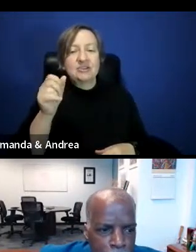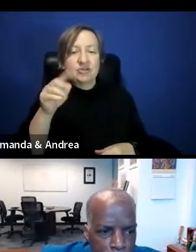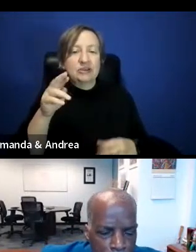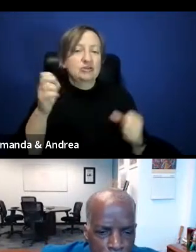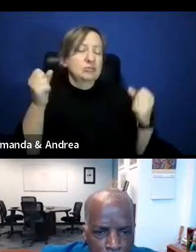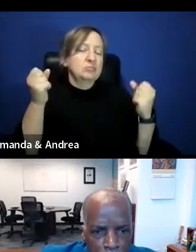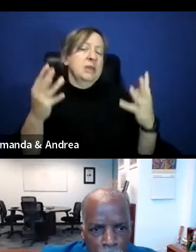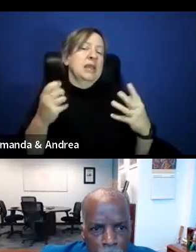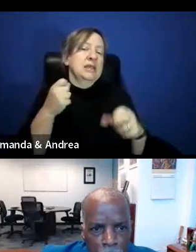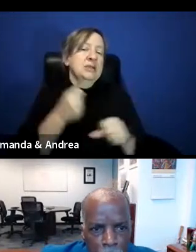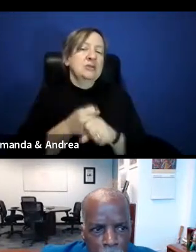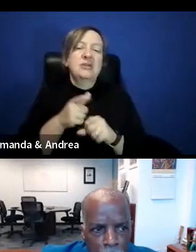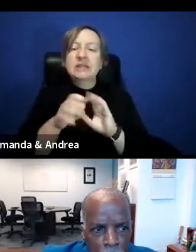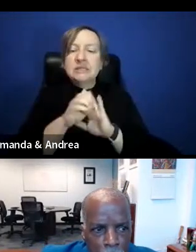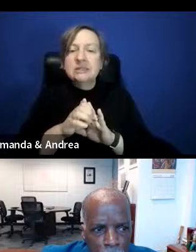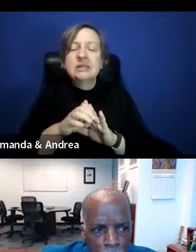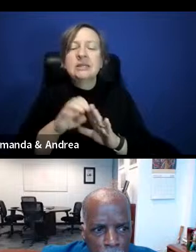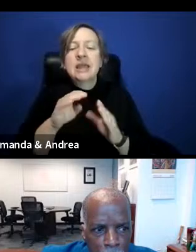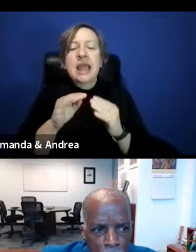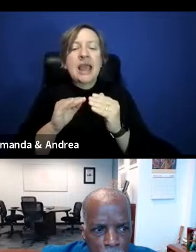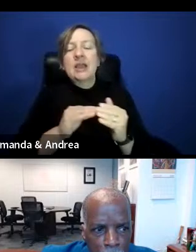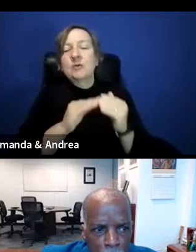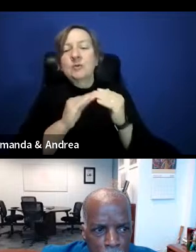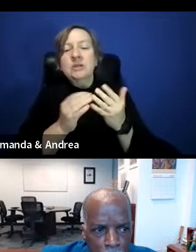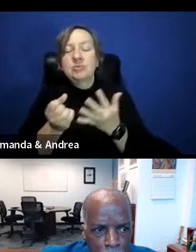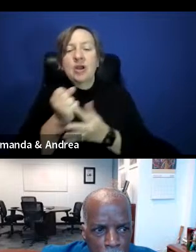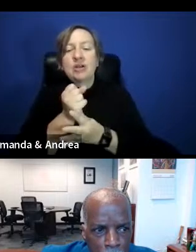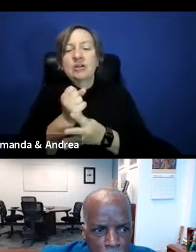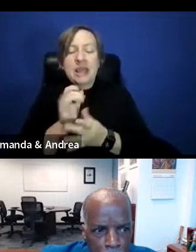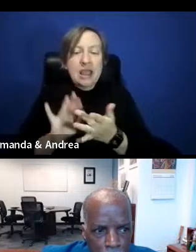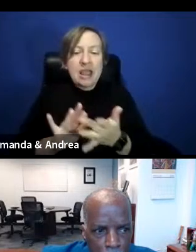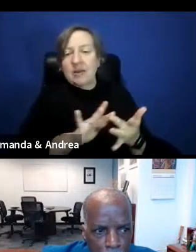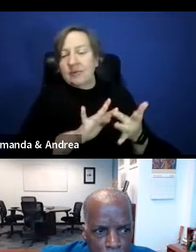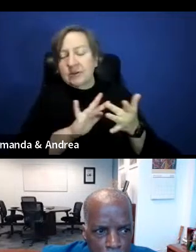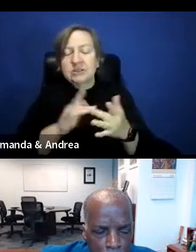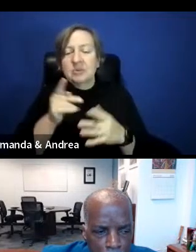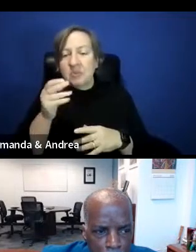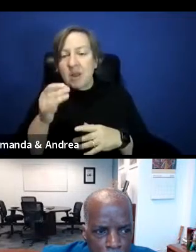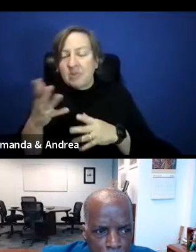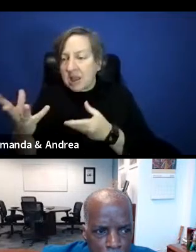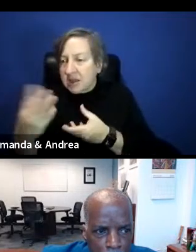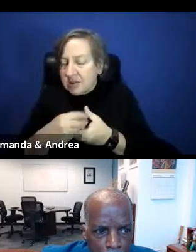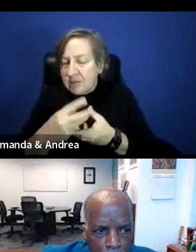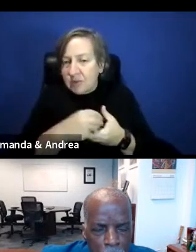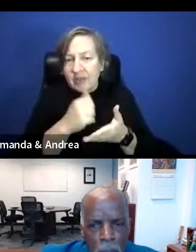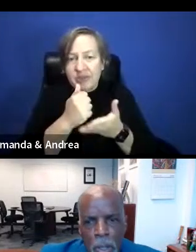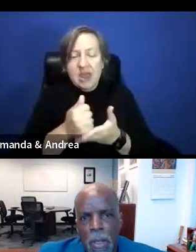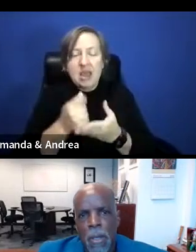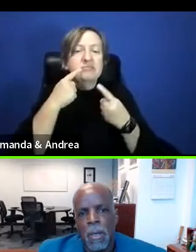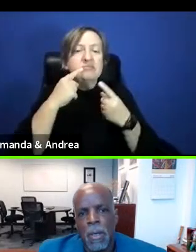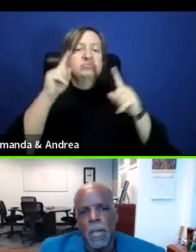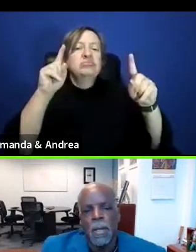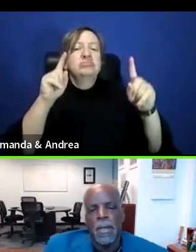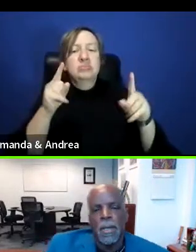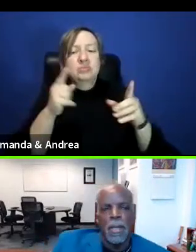have examples of equity priority outreach and public input that has helped create the outcome of projects?